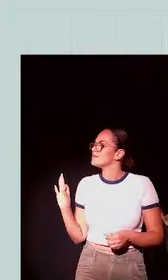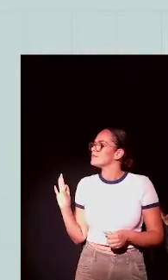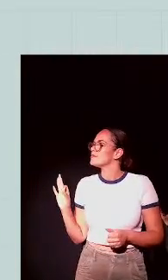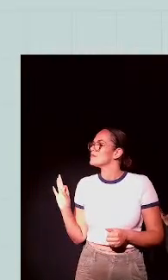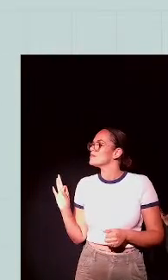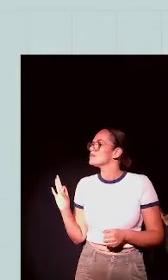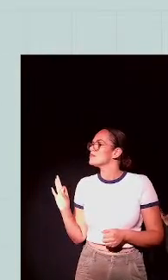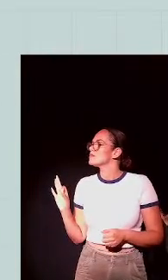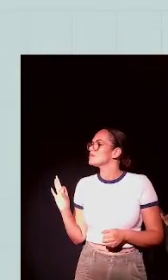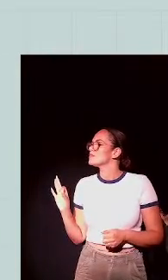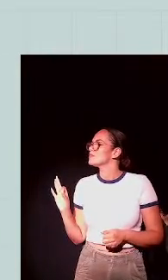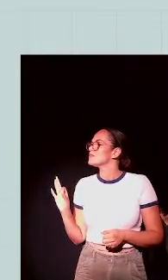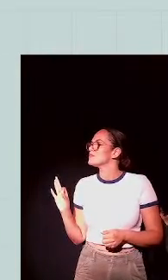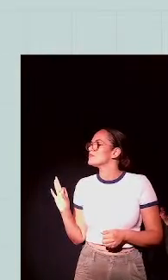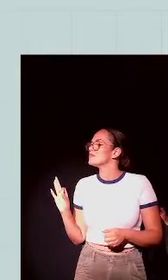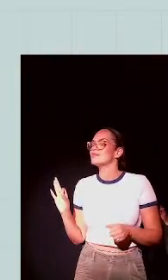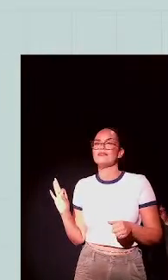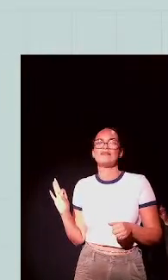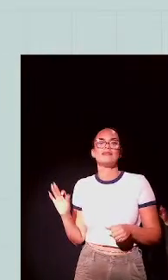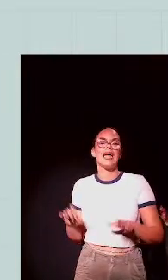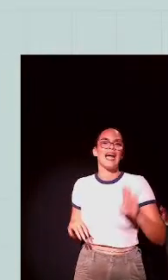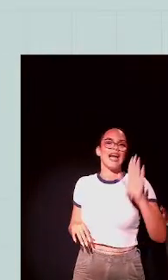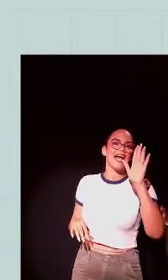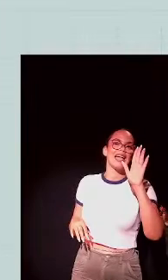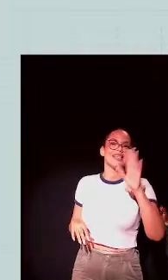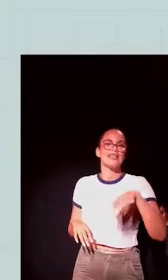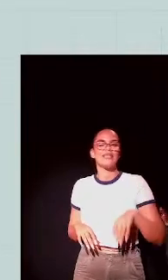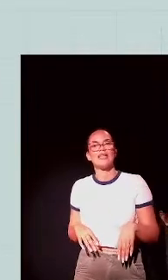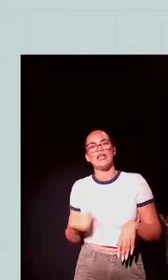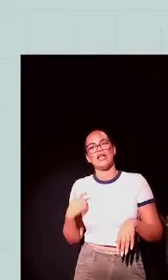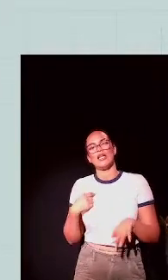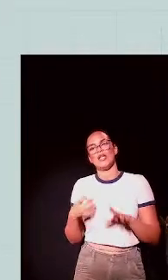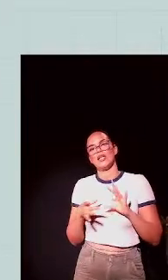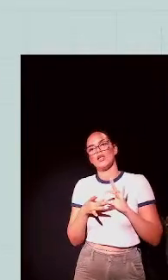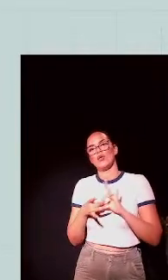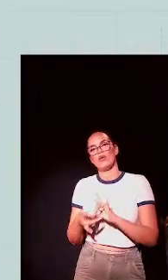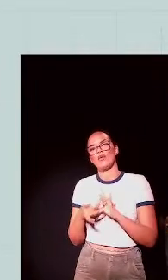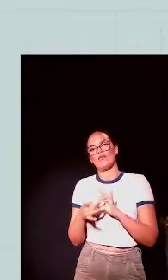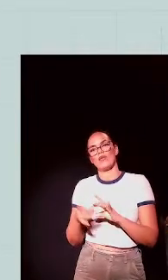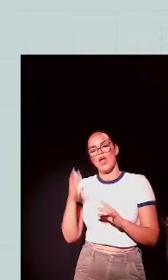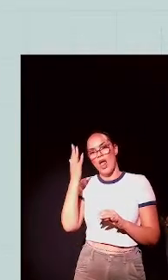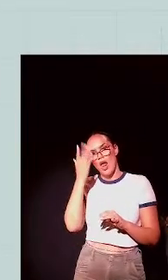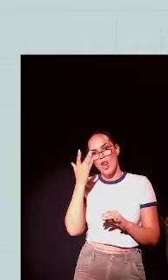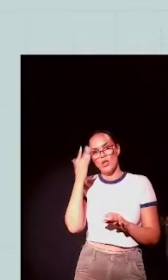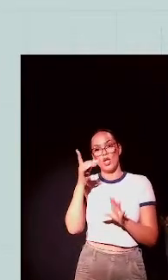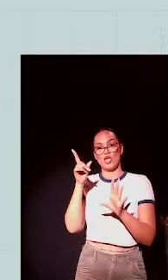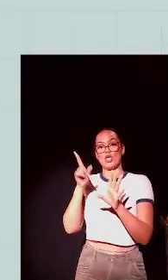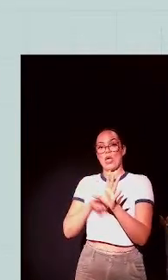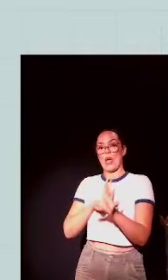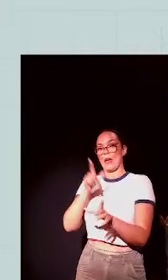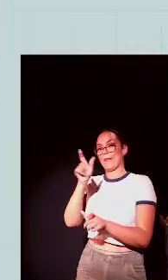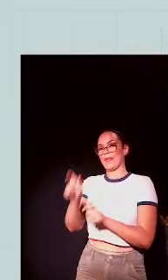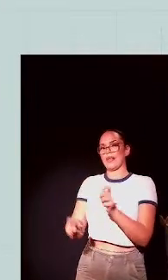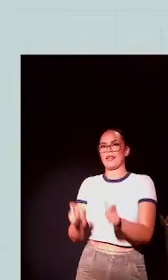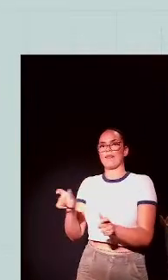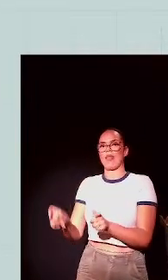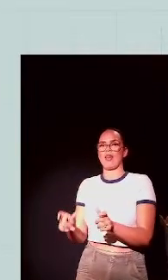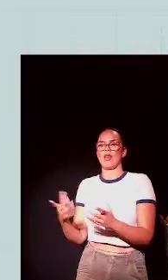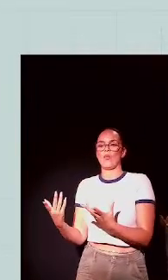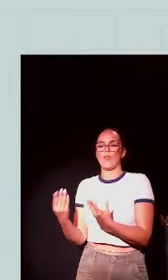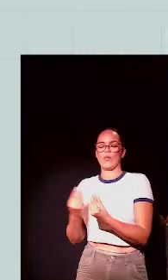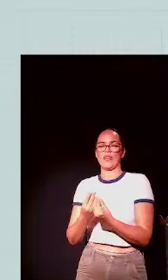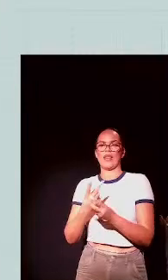There you go. Hi. Hey, so I work with a lot of autistic young people and their carers